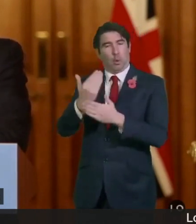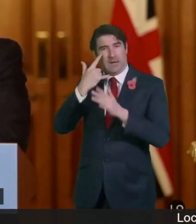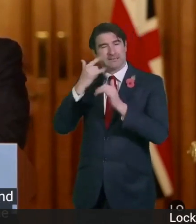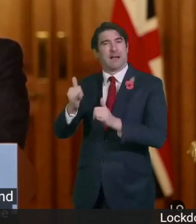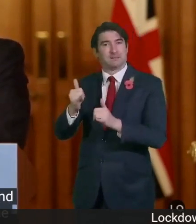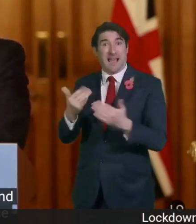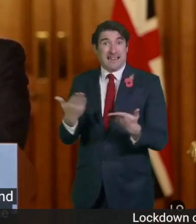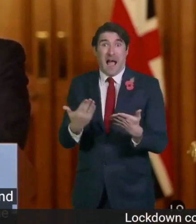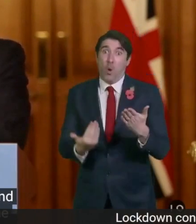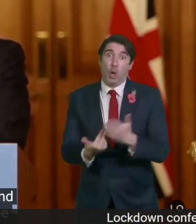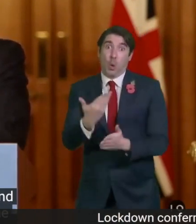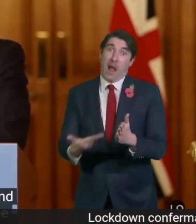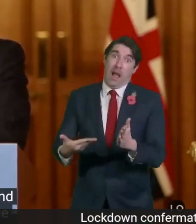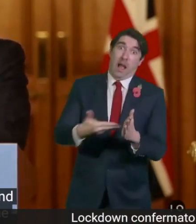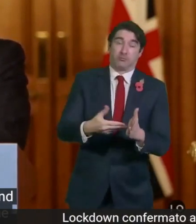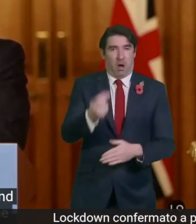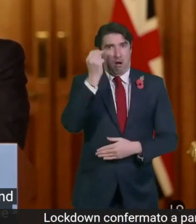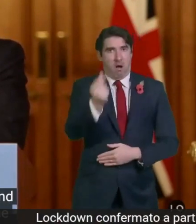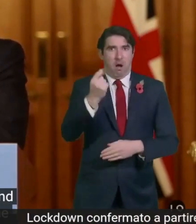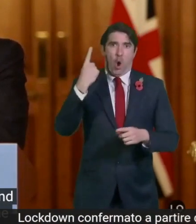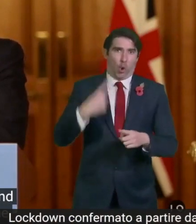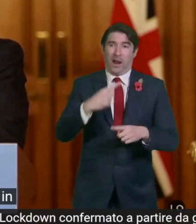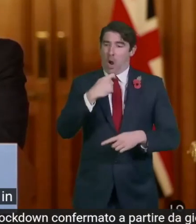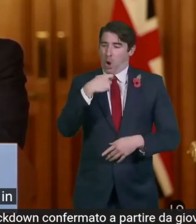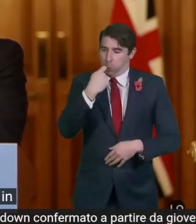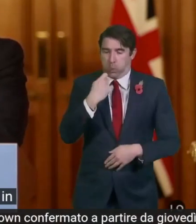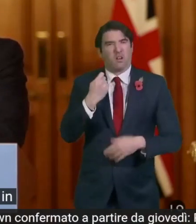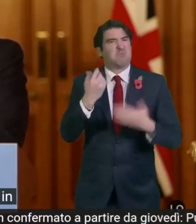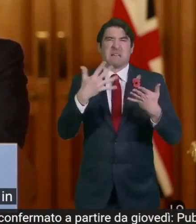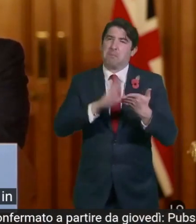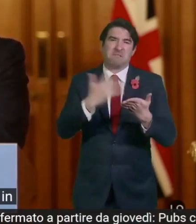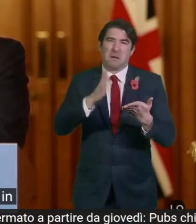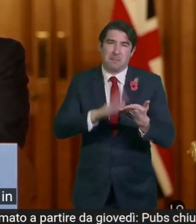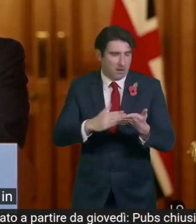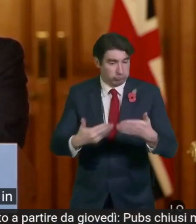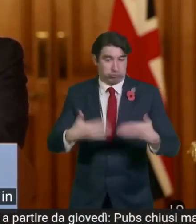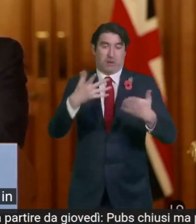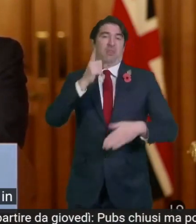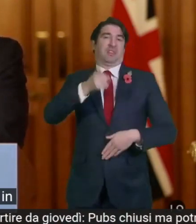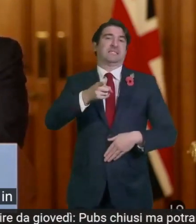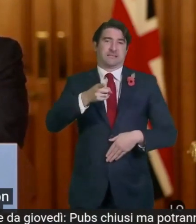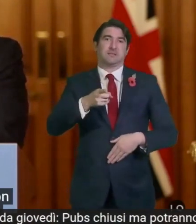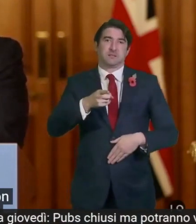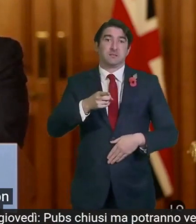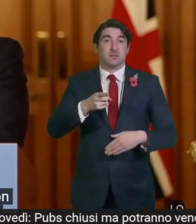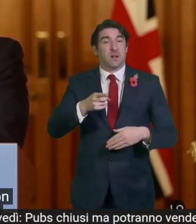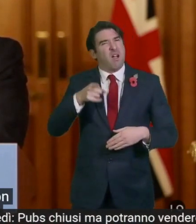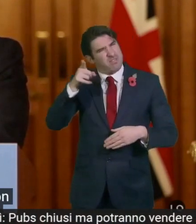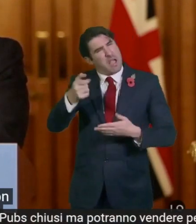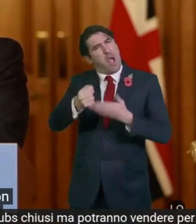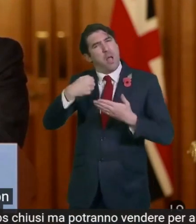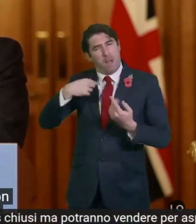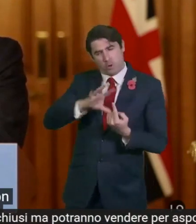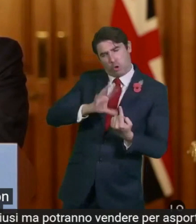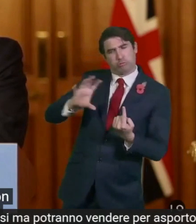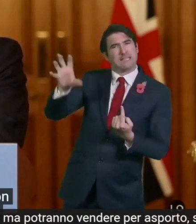place. That's why the regional approach was right. One reason why the regional approach was right. Second reason is if the local approach